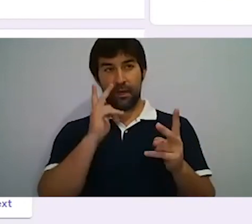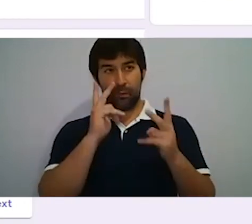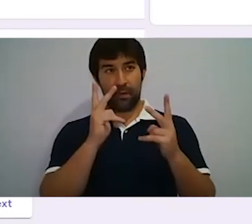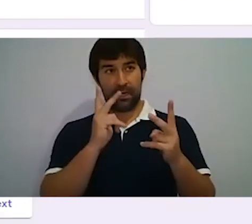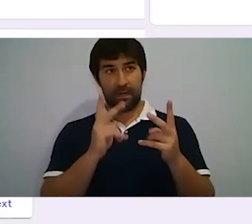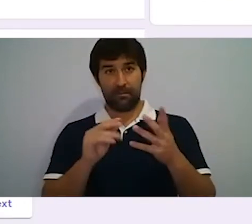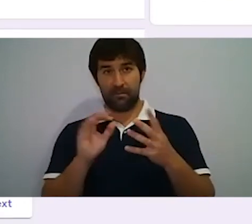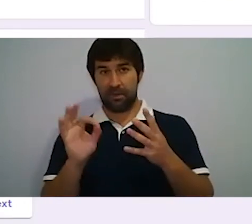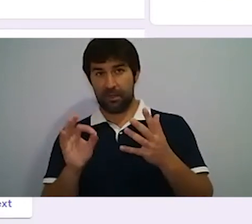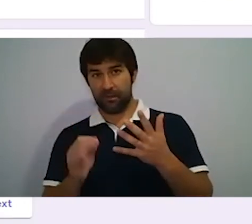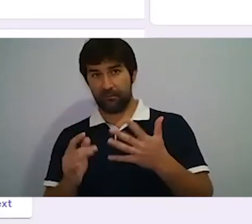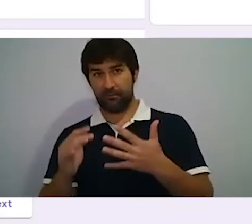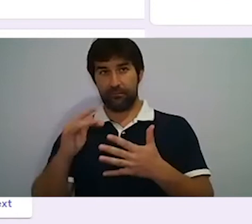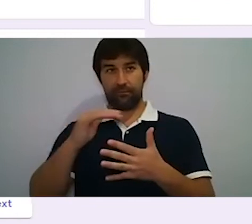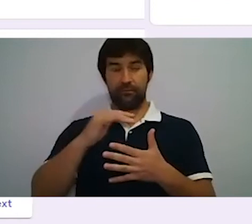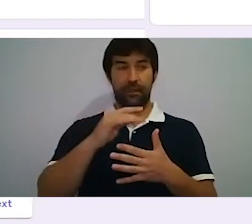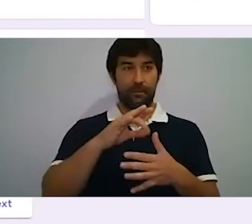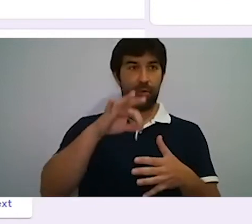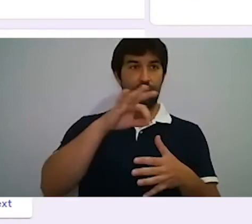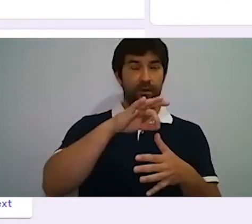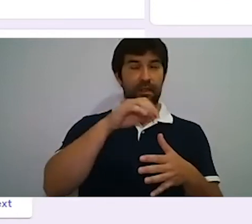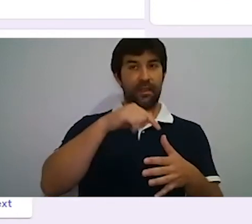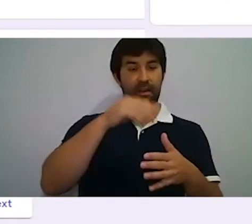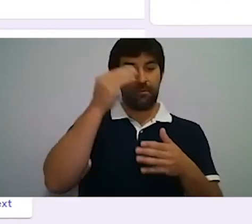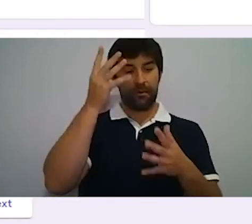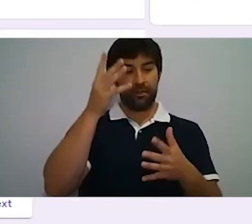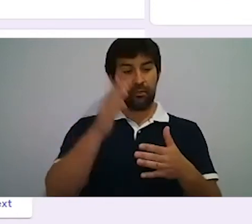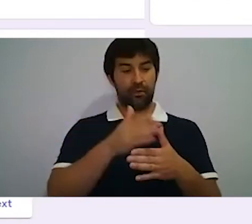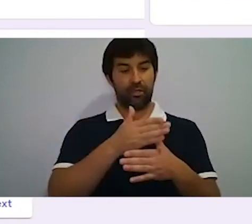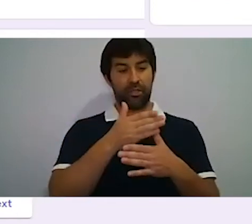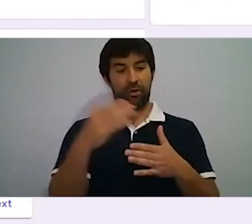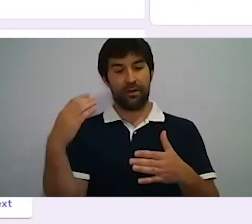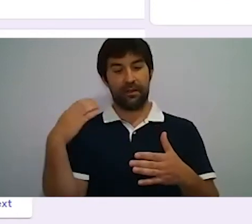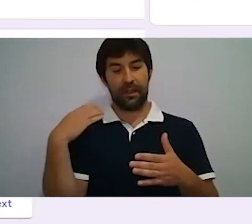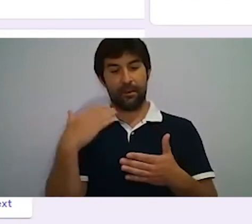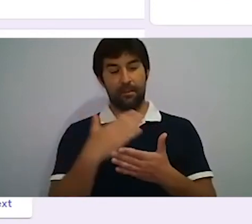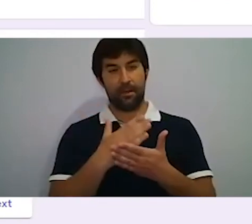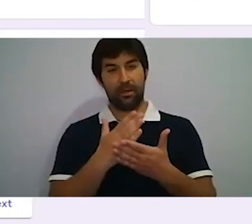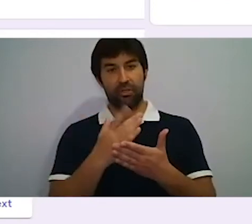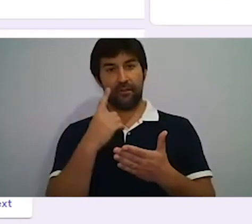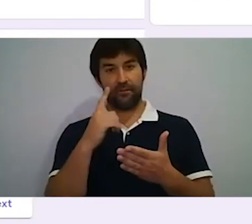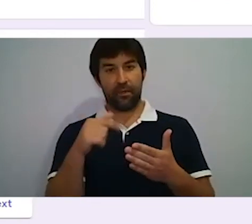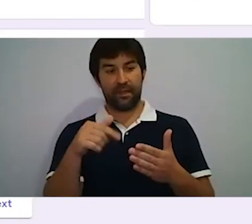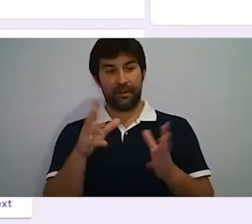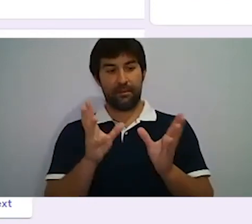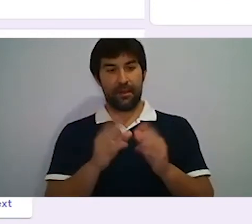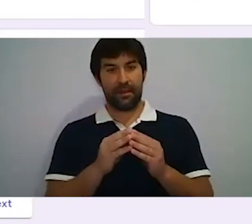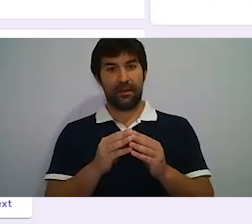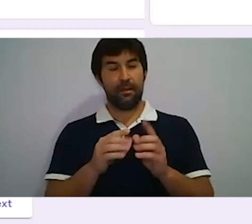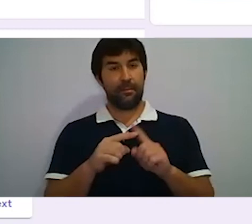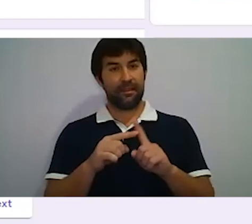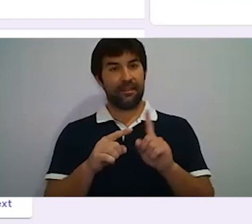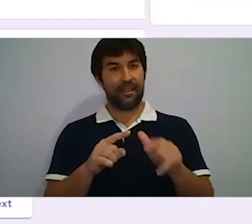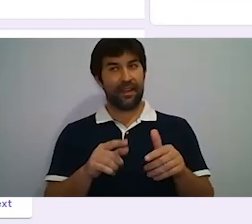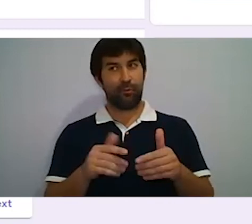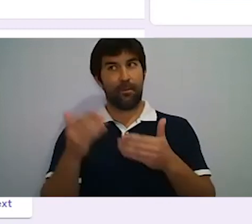forum, felt that it was a good time to start to introduce that work that is still draft.